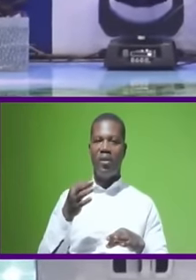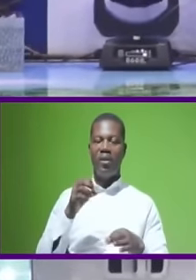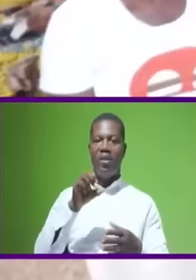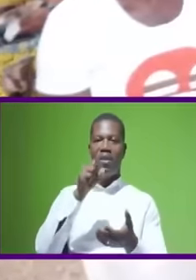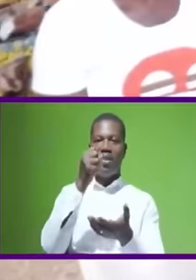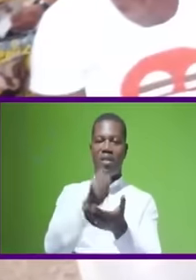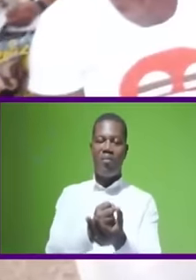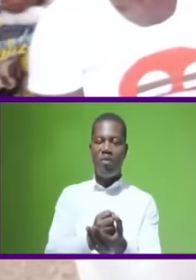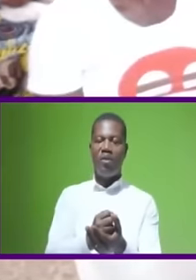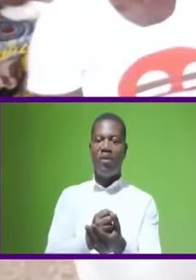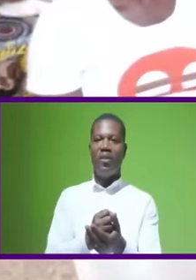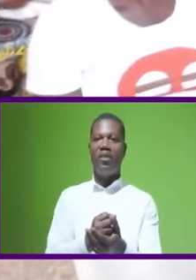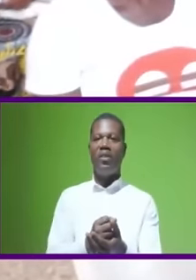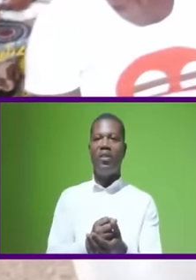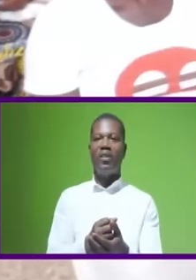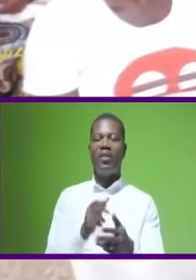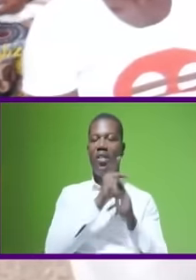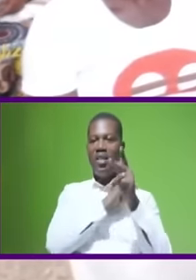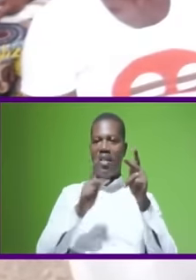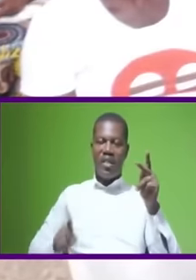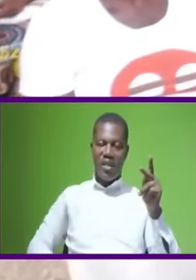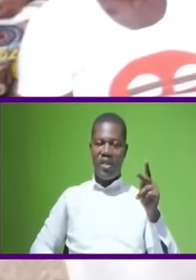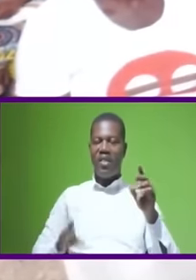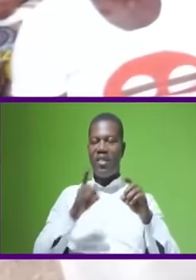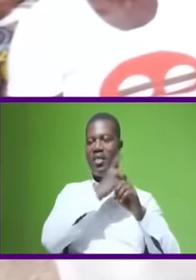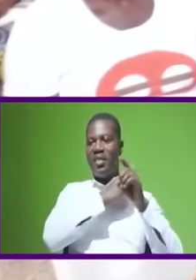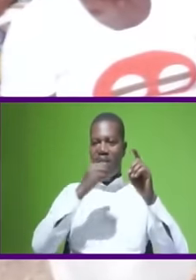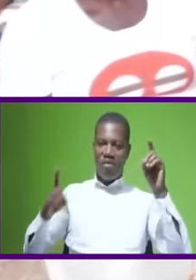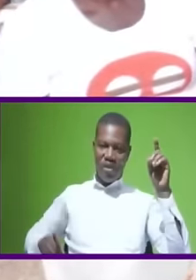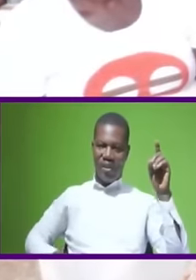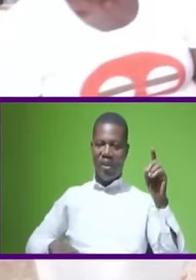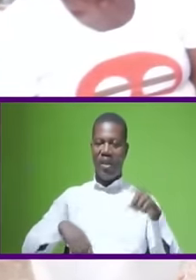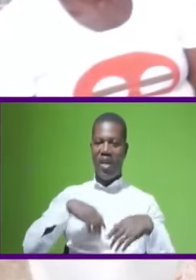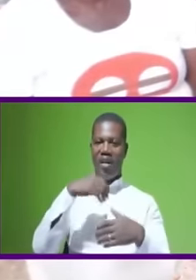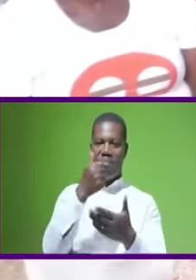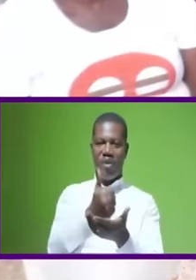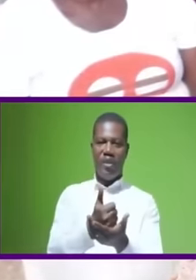even our totem and emblem is the King David. Amen.